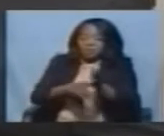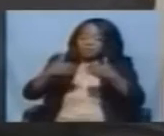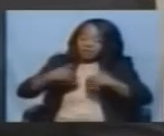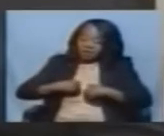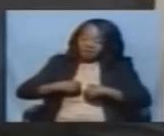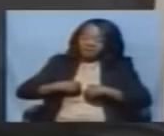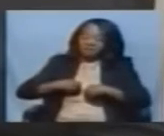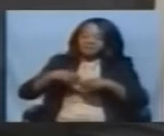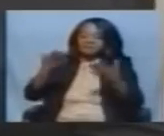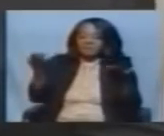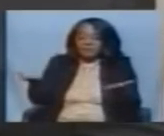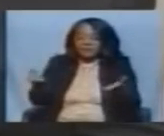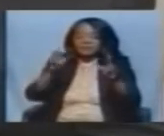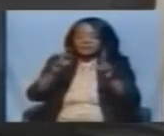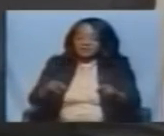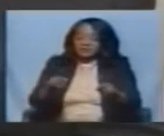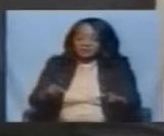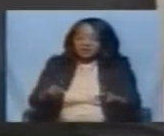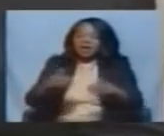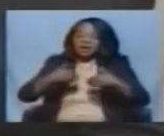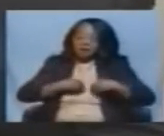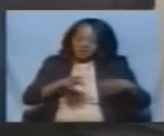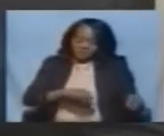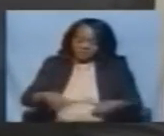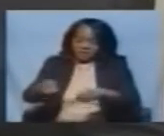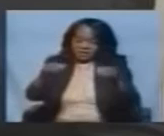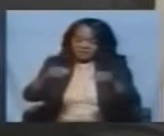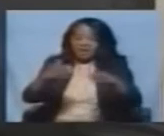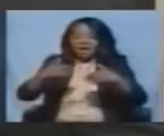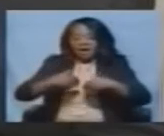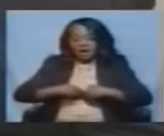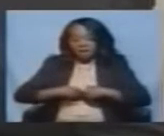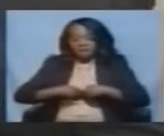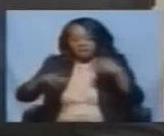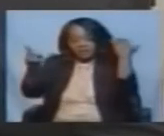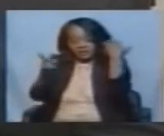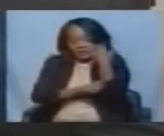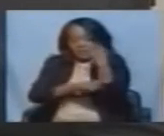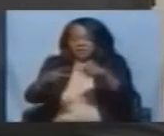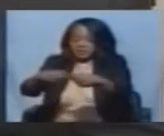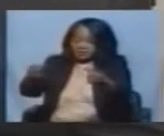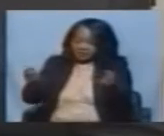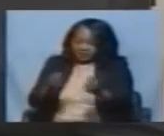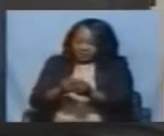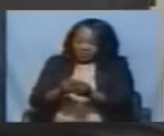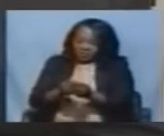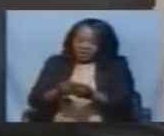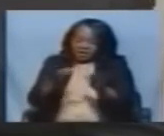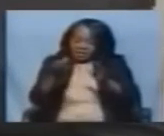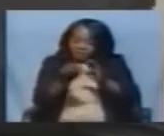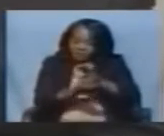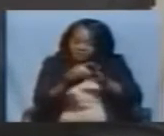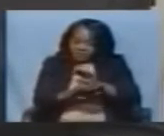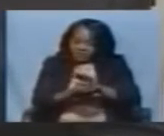as a mechanism, we have disciplinary committee that's going to meet, and that's going to look at that particular file, that